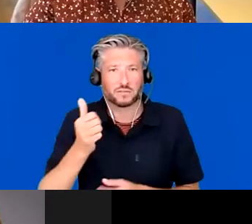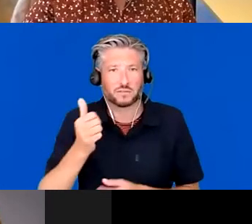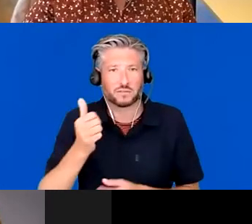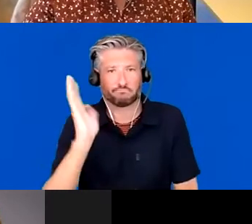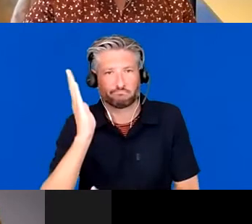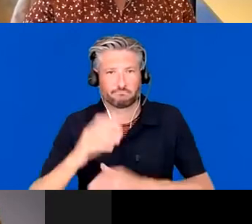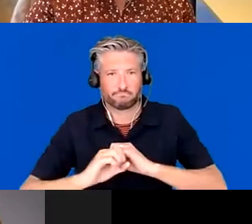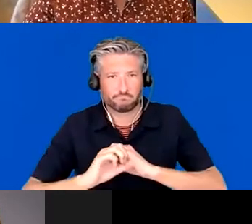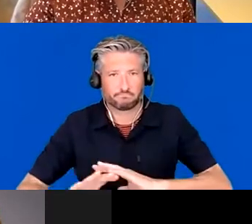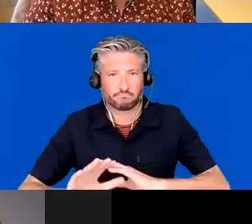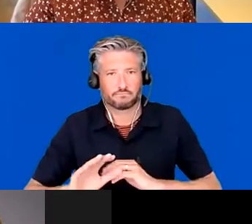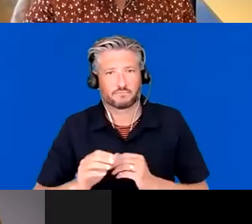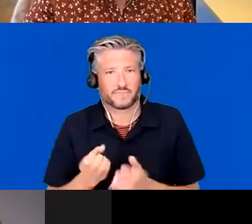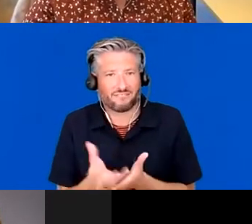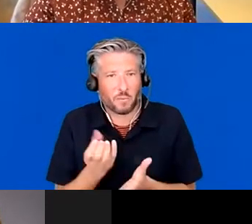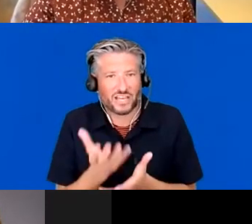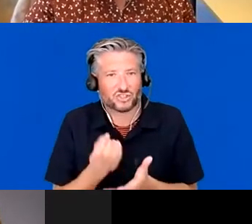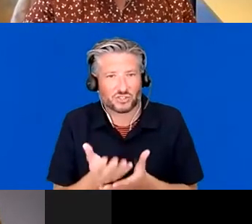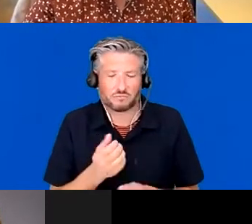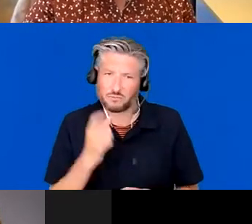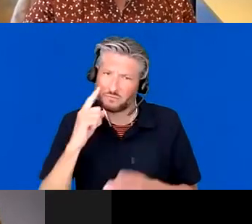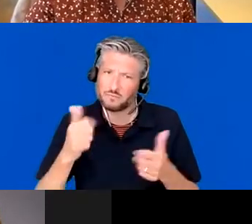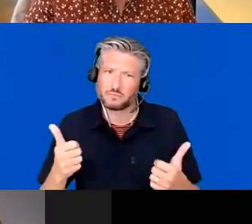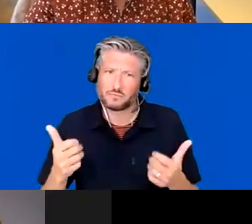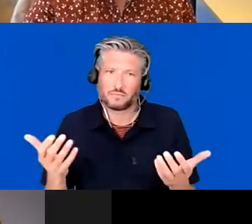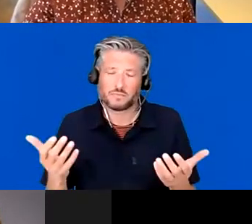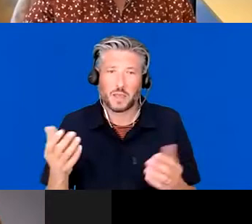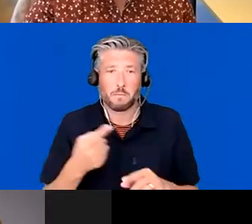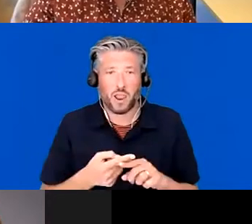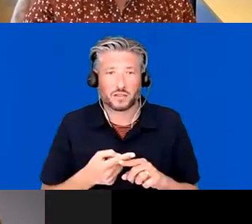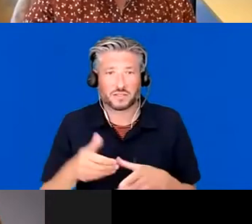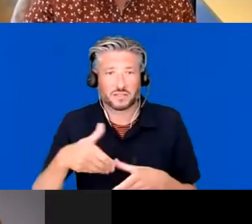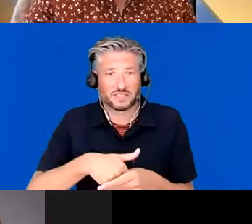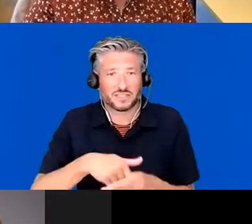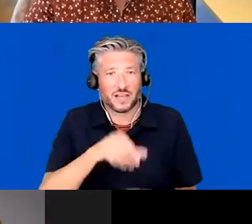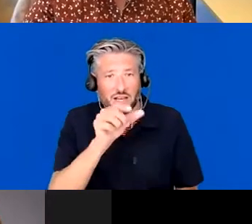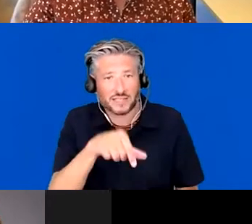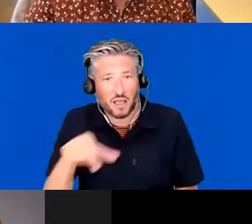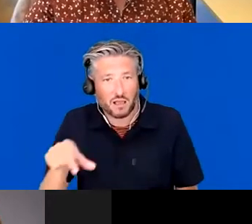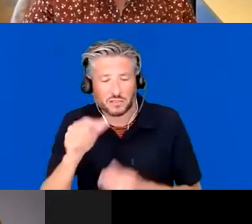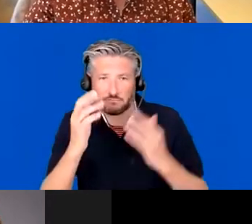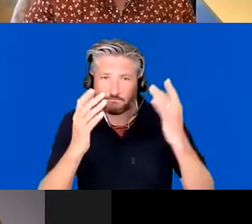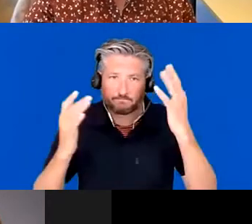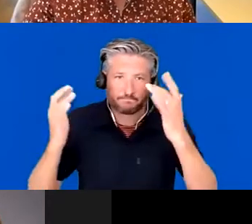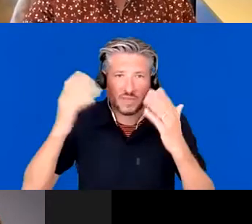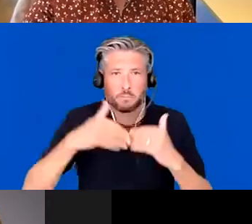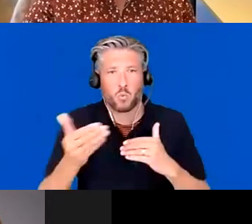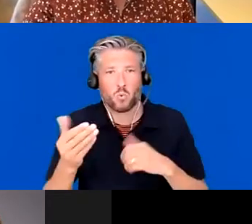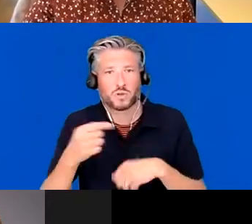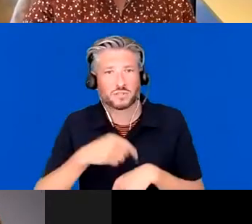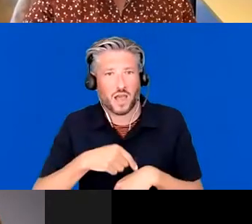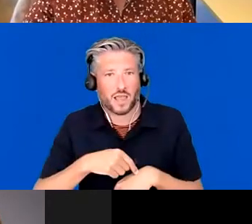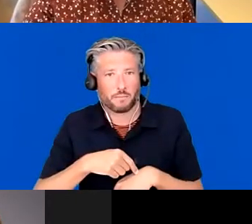distance between getting the information about the paper and then talking about it actually really helped the discussions develop.